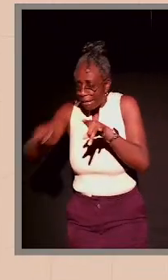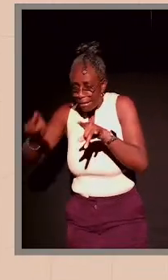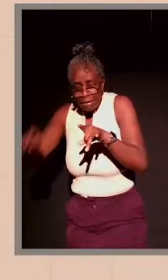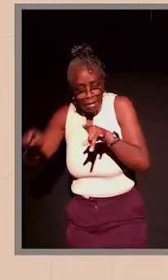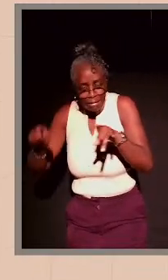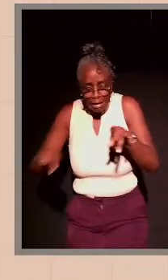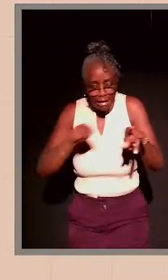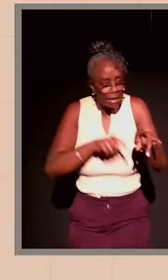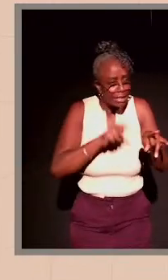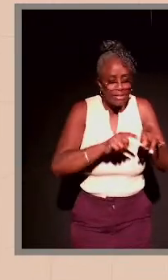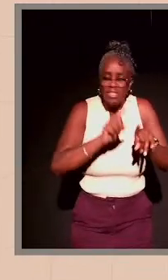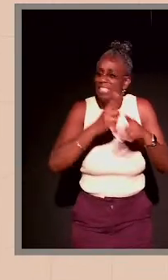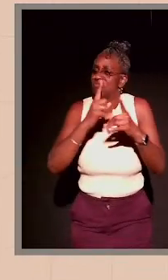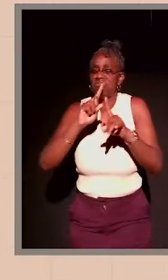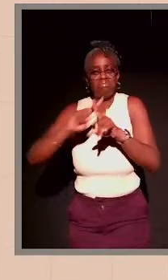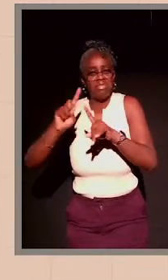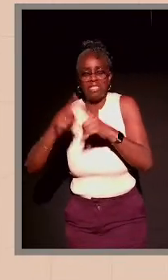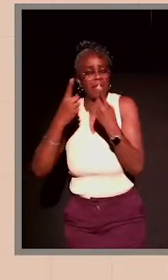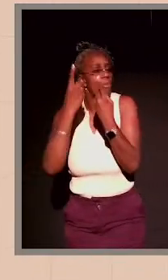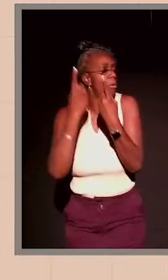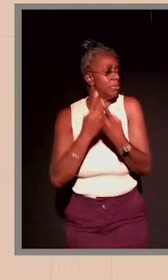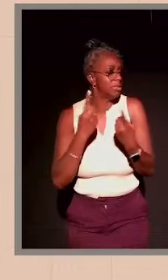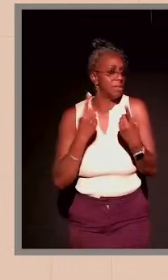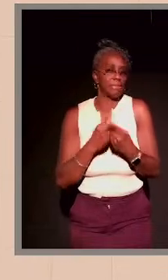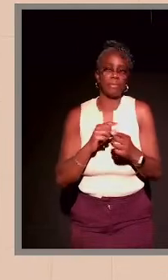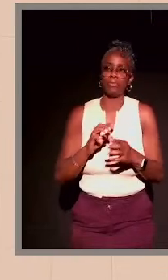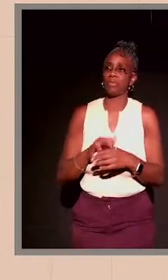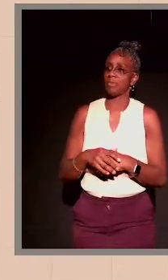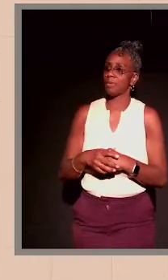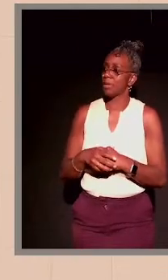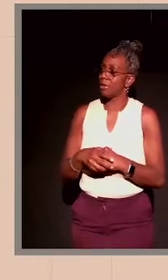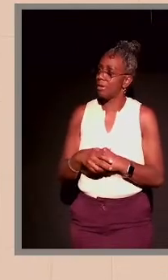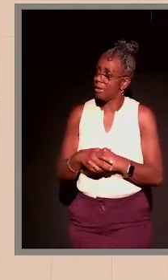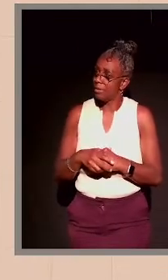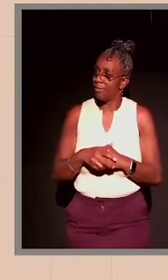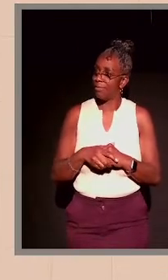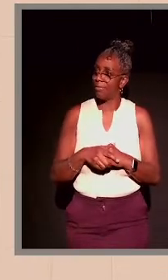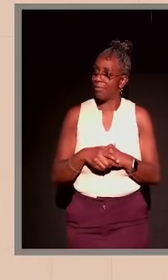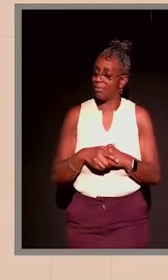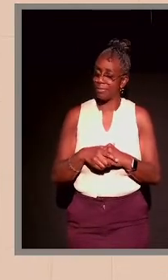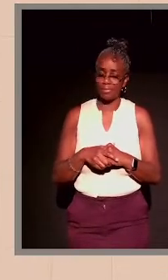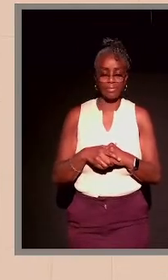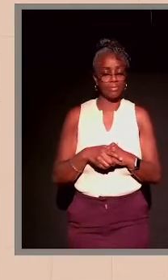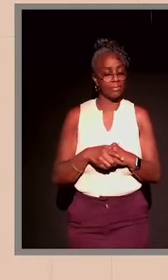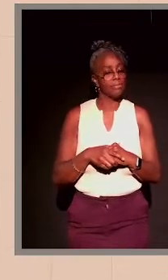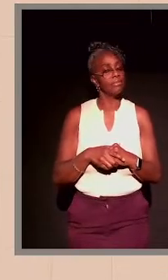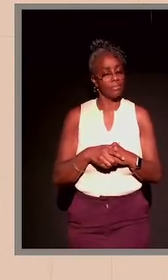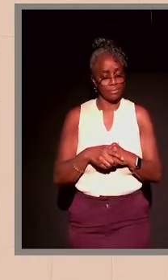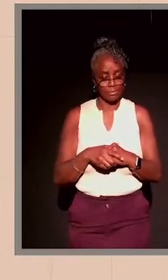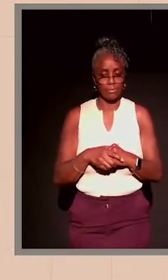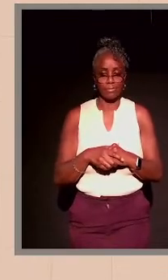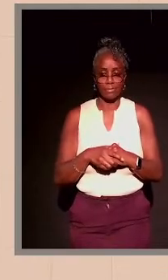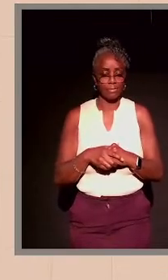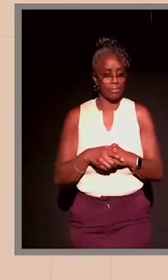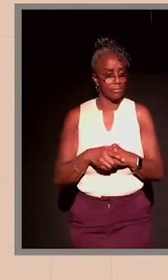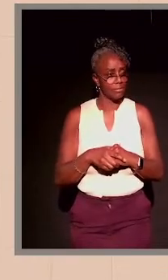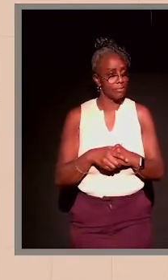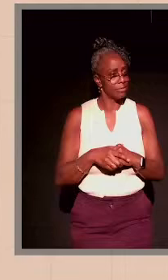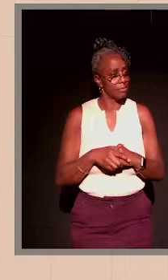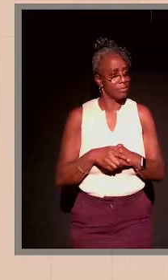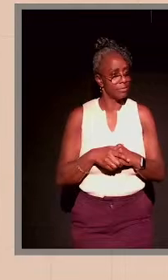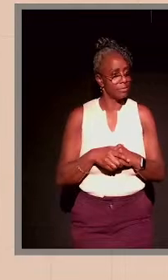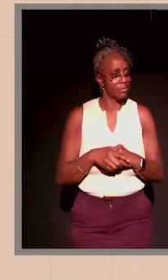adjust their settings. One of the devices that I